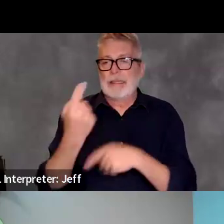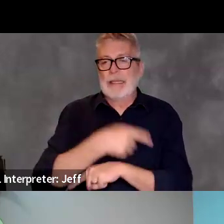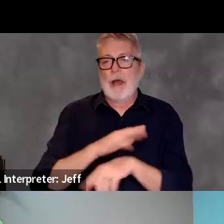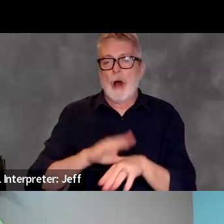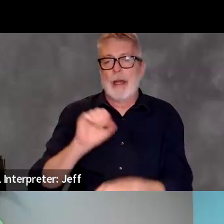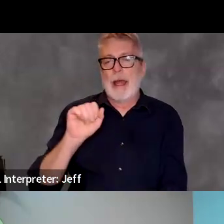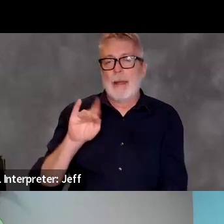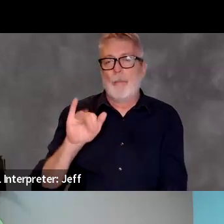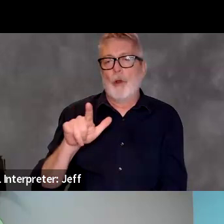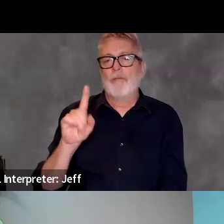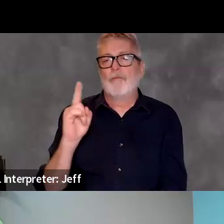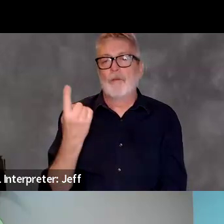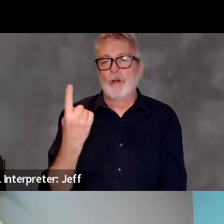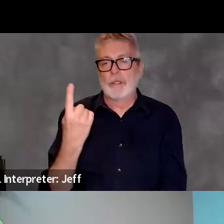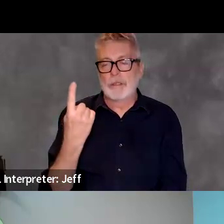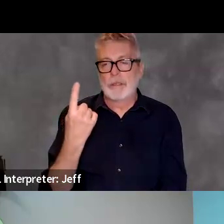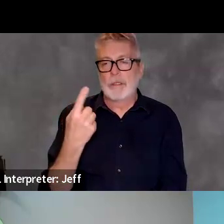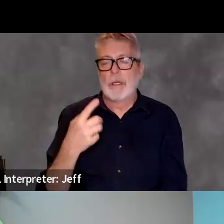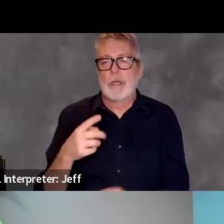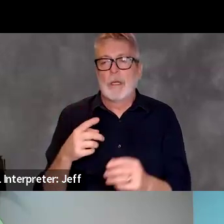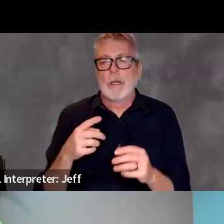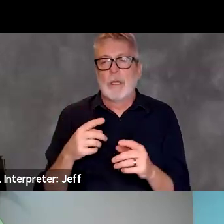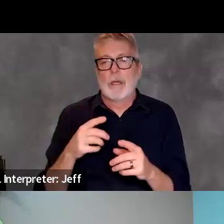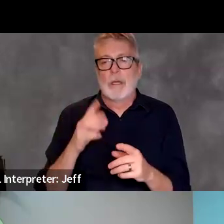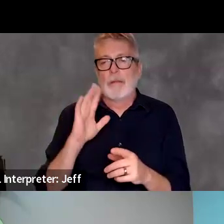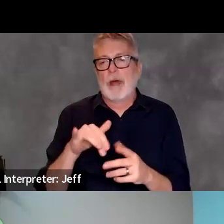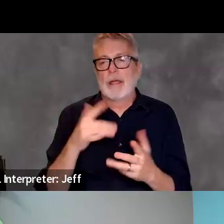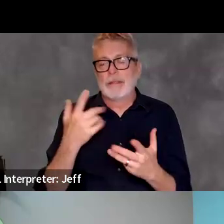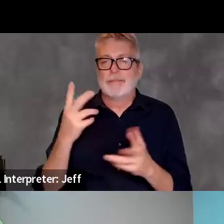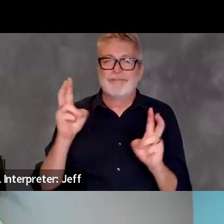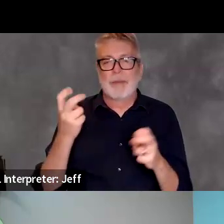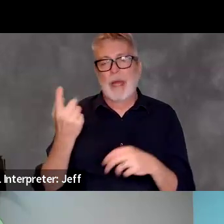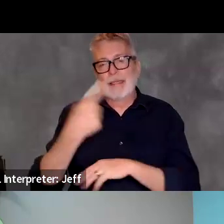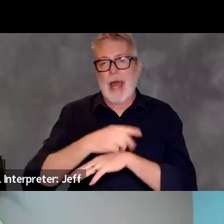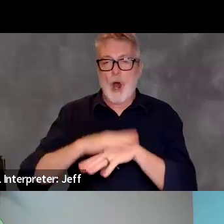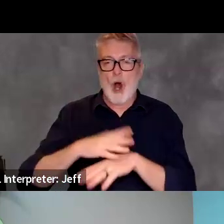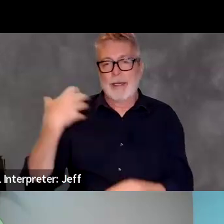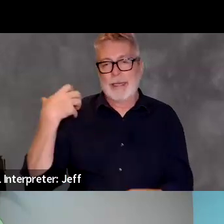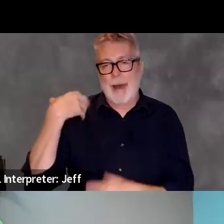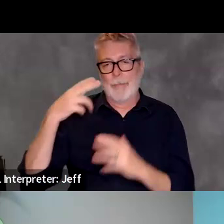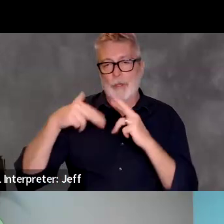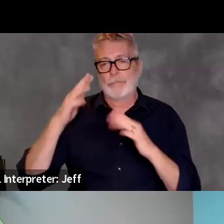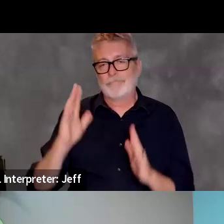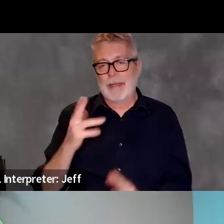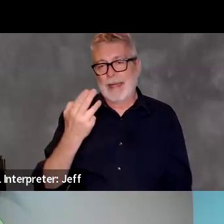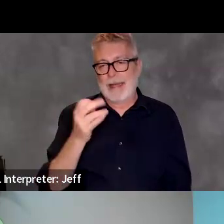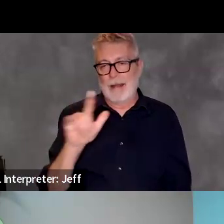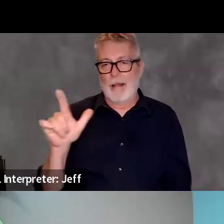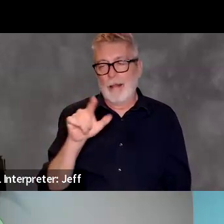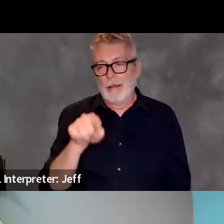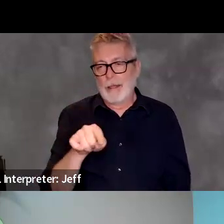April 1st. This is basically a day on the Hill for people with disabilities and organizations. There'll